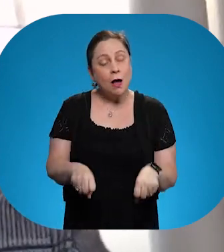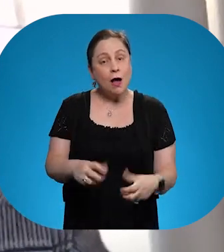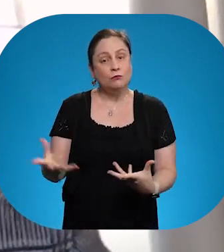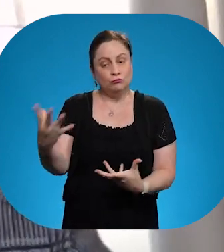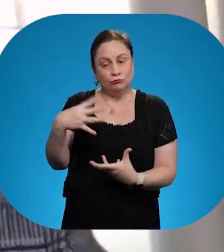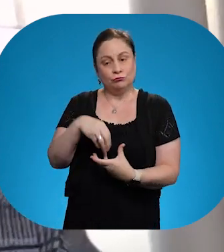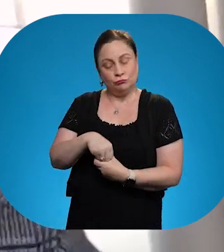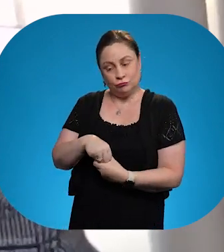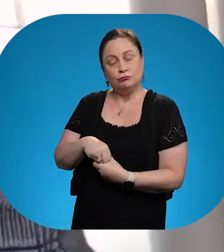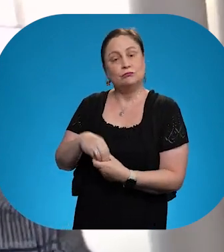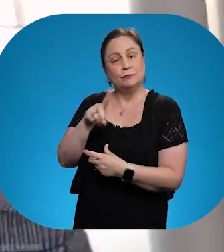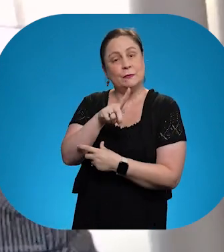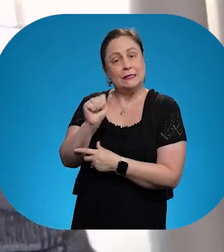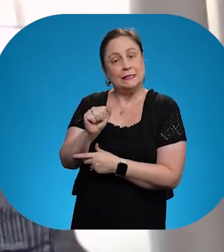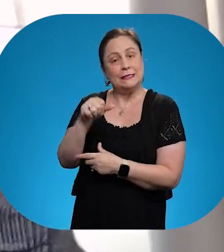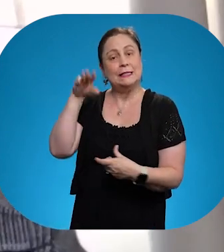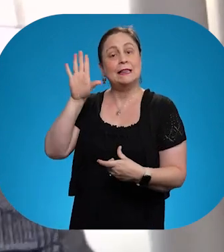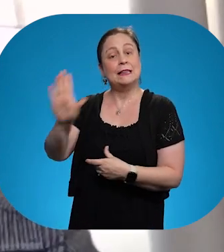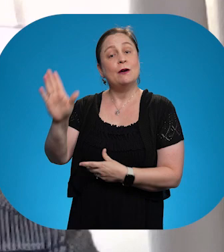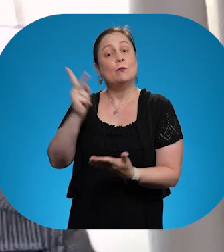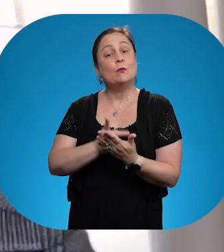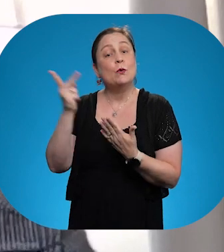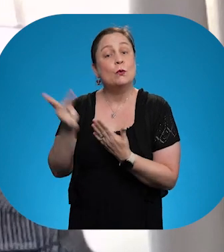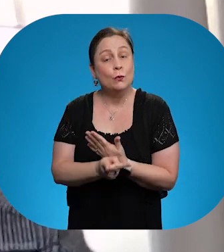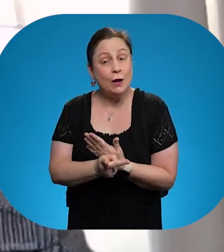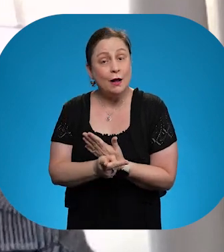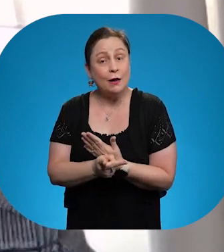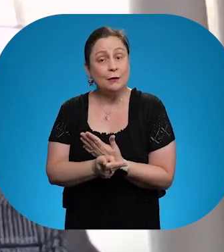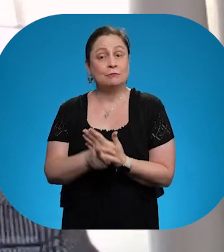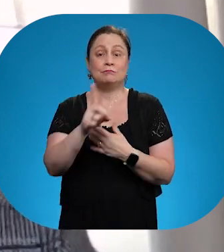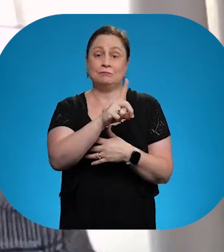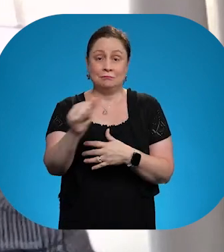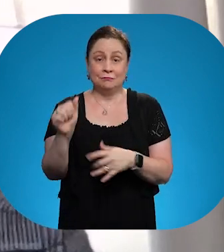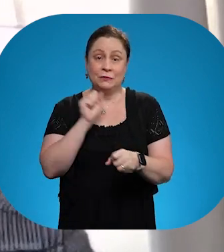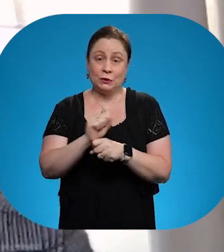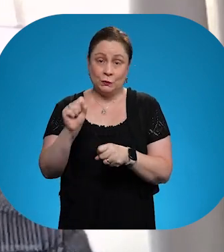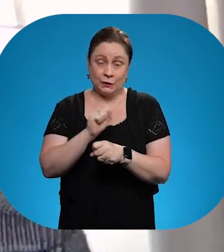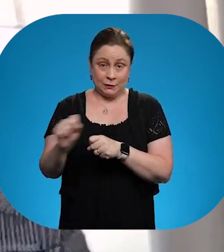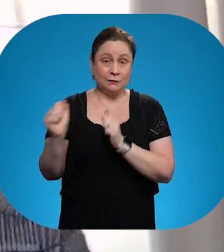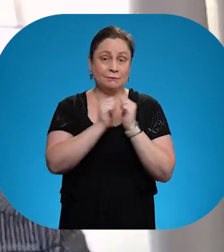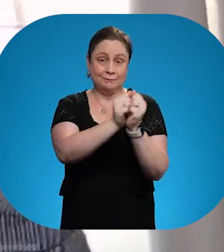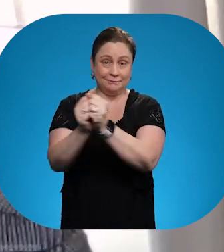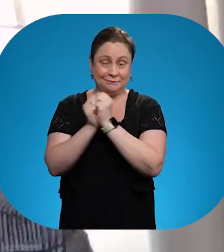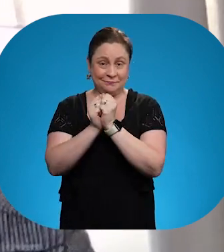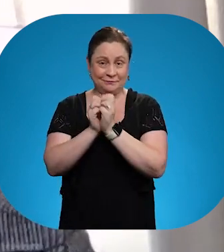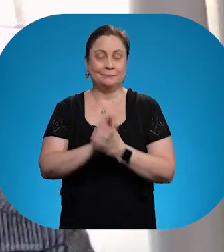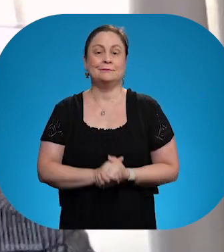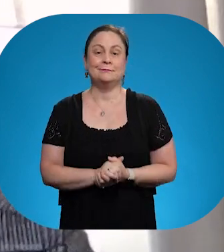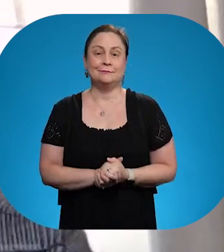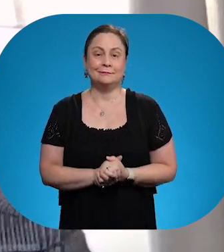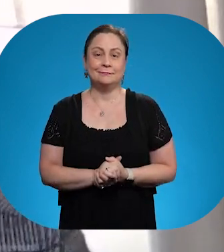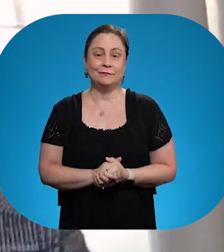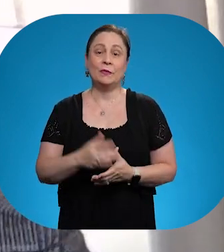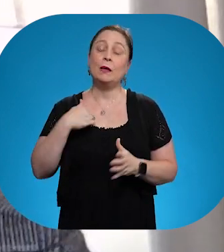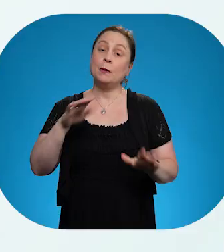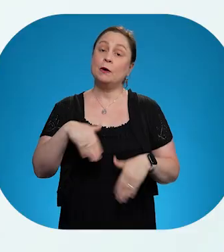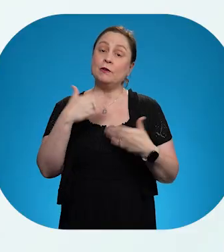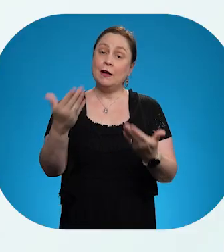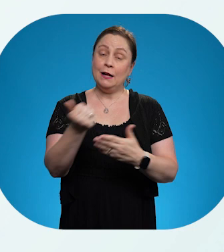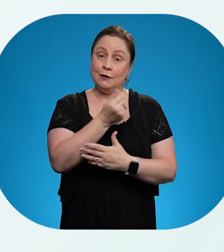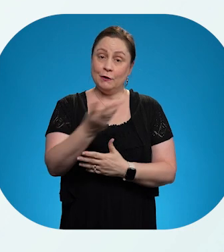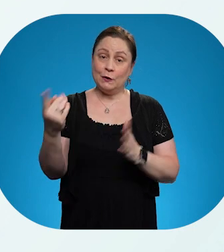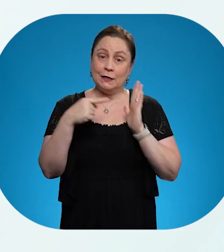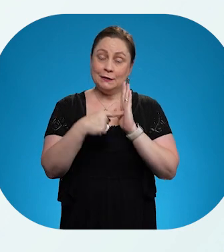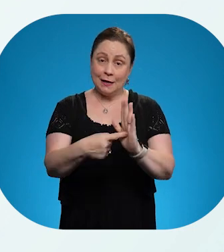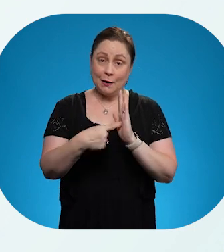people with disabilities in their programs and services by working with Centers for Independent Living. I'm just going to provide a